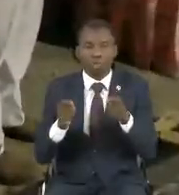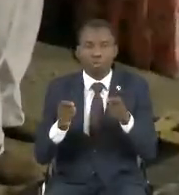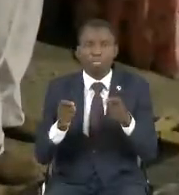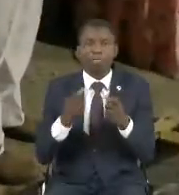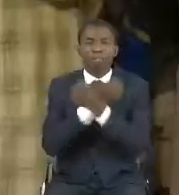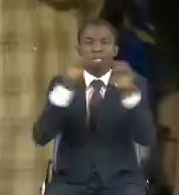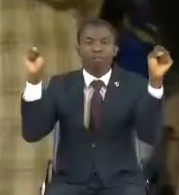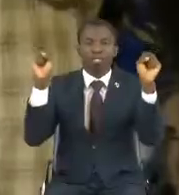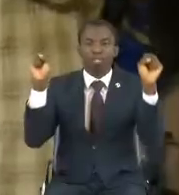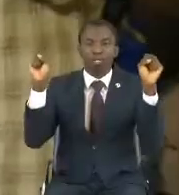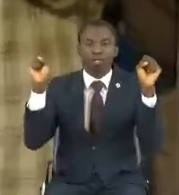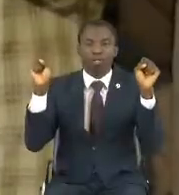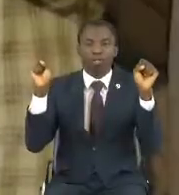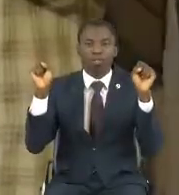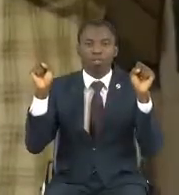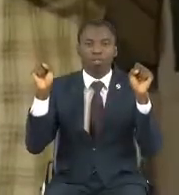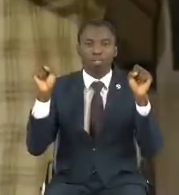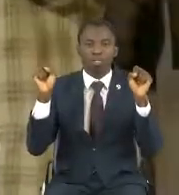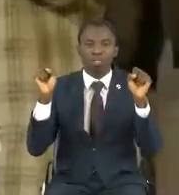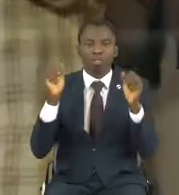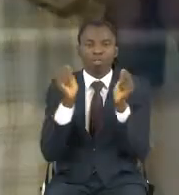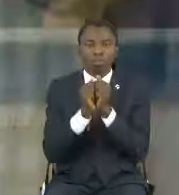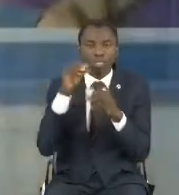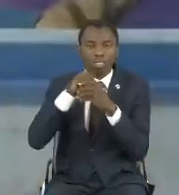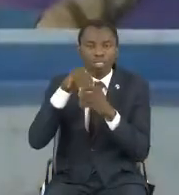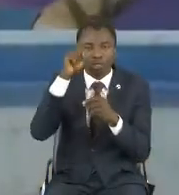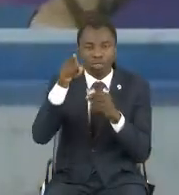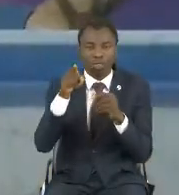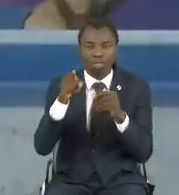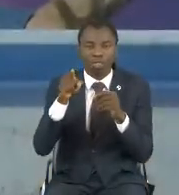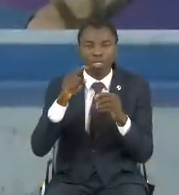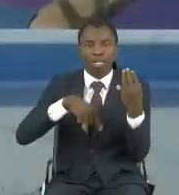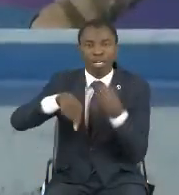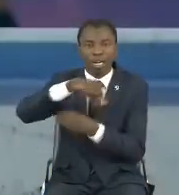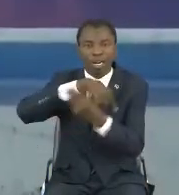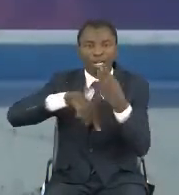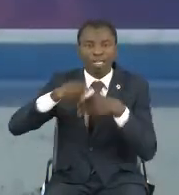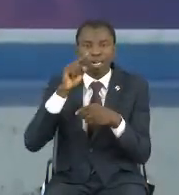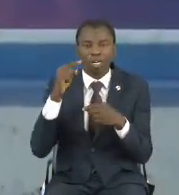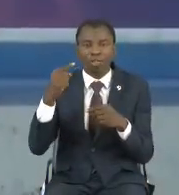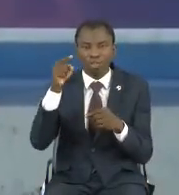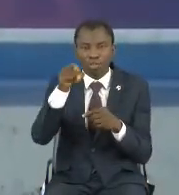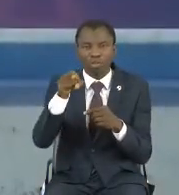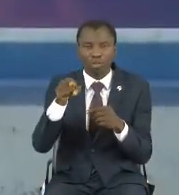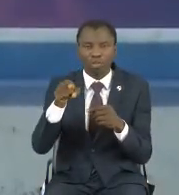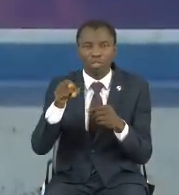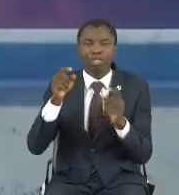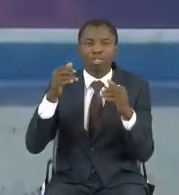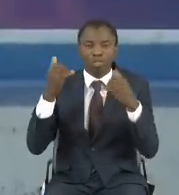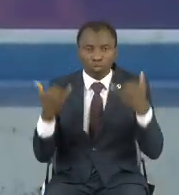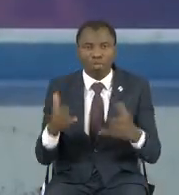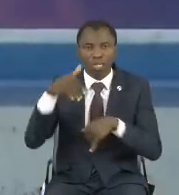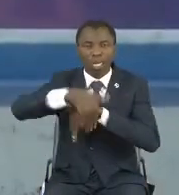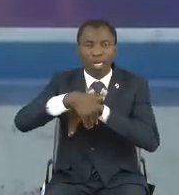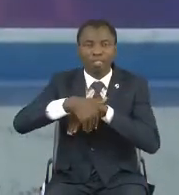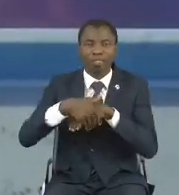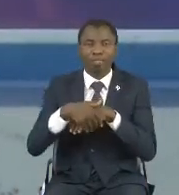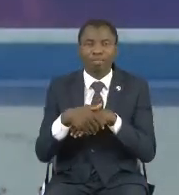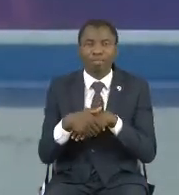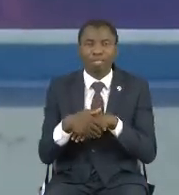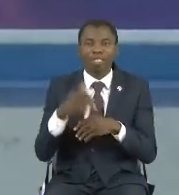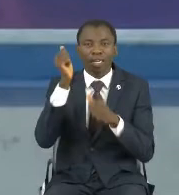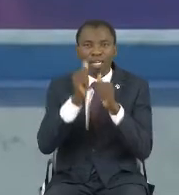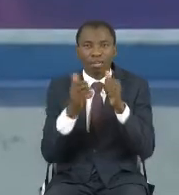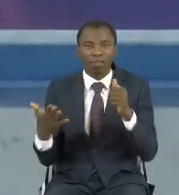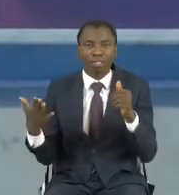Salvation. Within you. Around you. Tonight. Everything that has